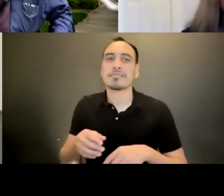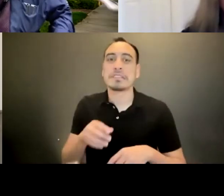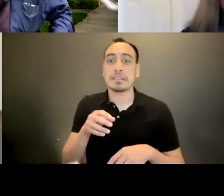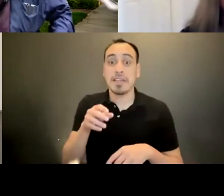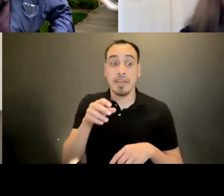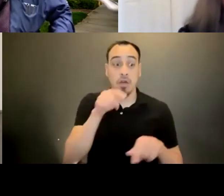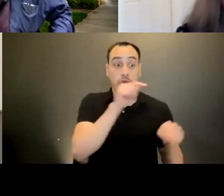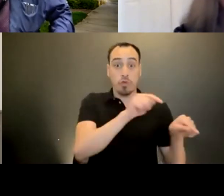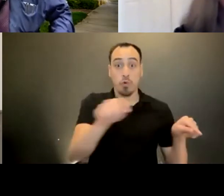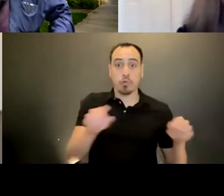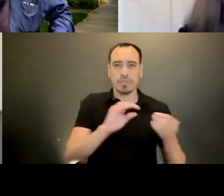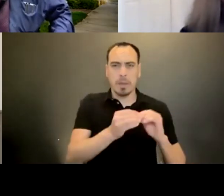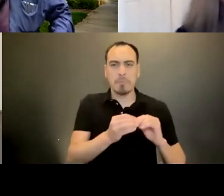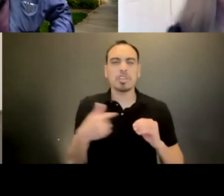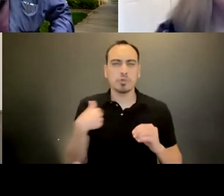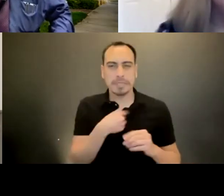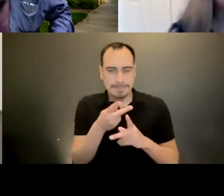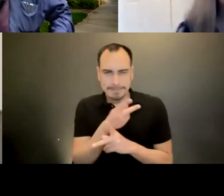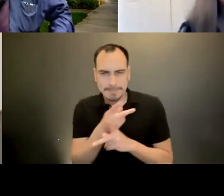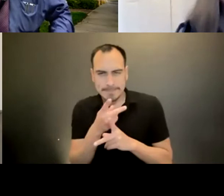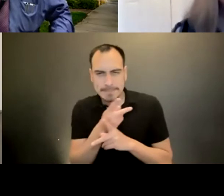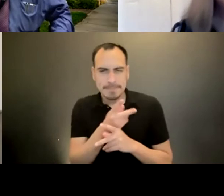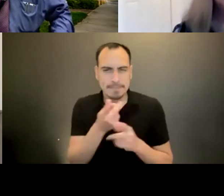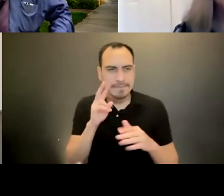able to calculate how long it's going to take.